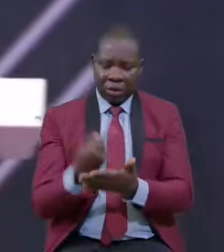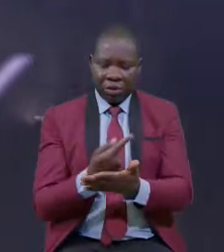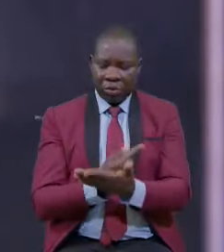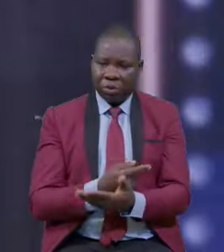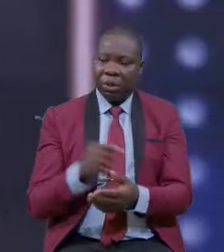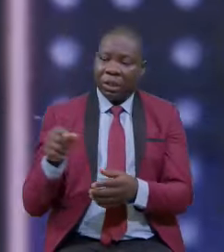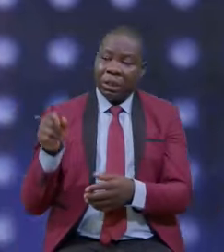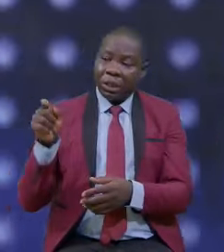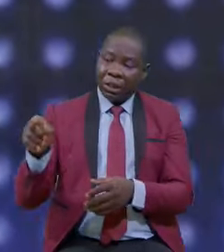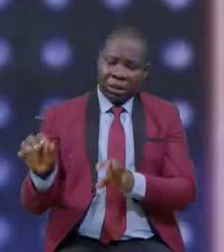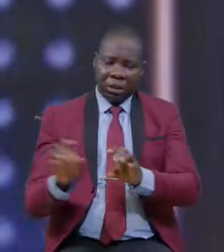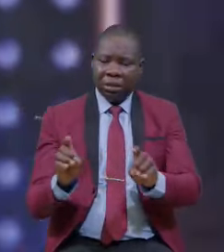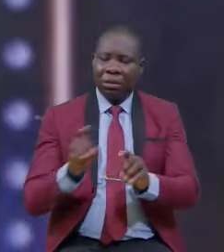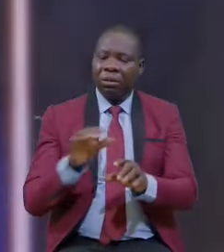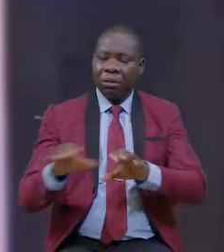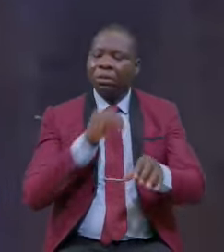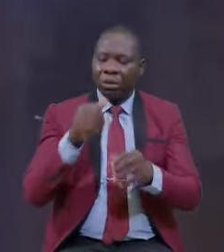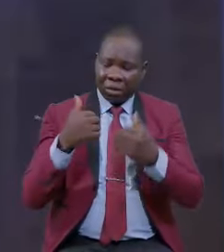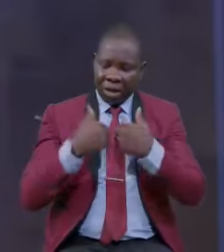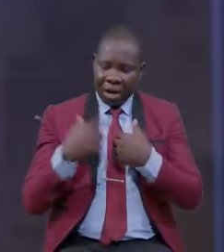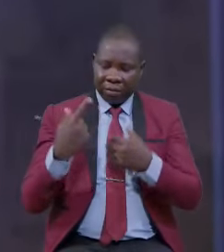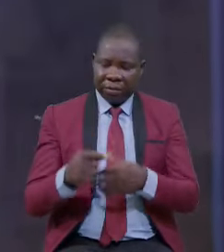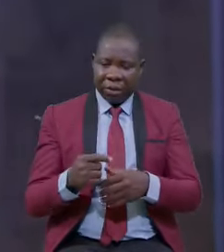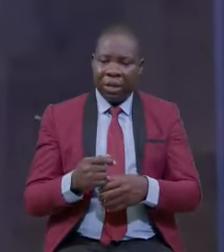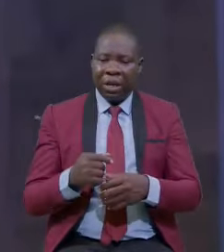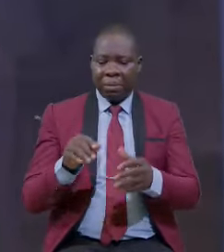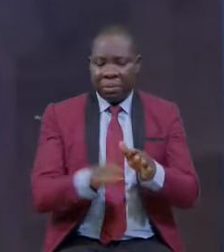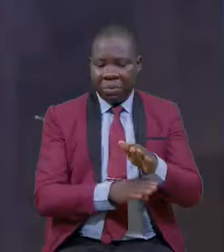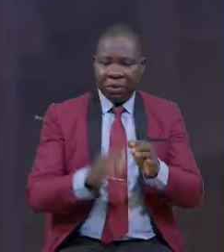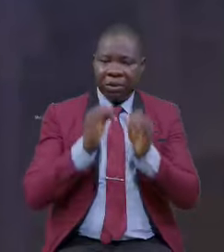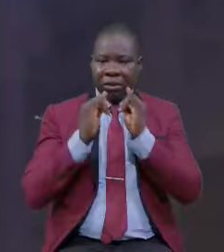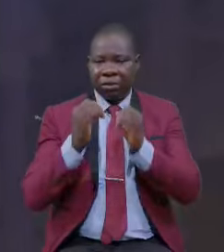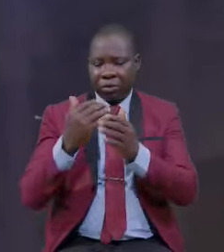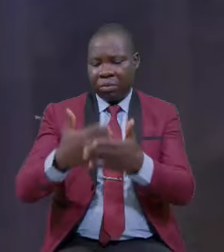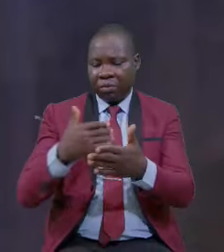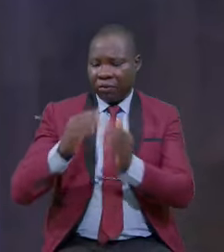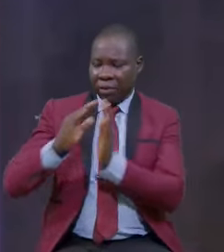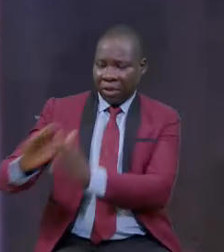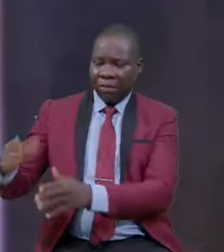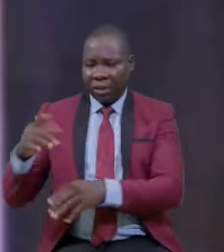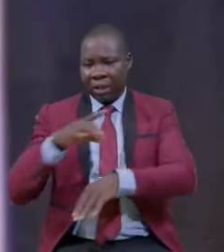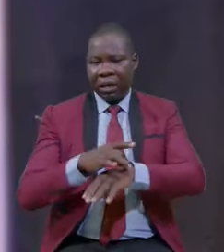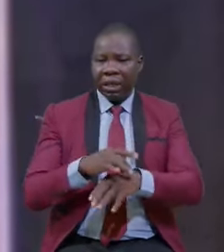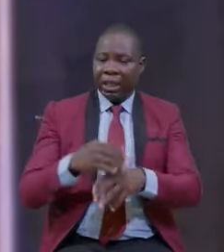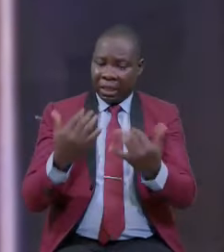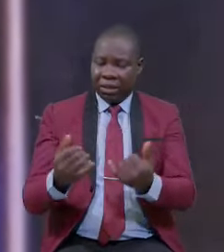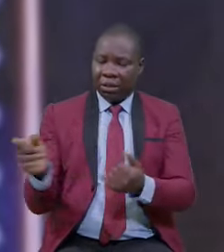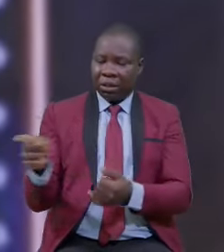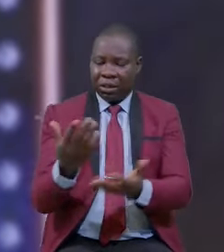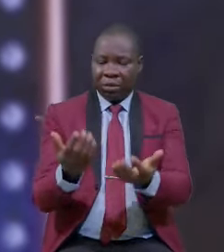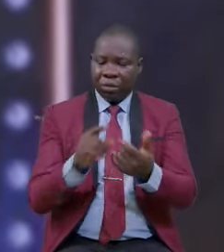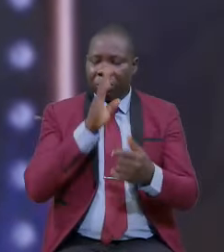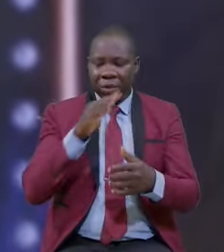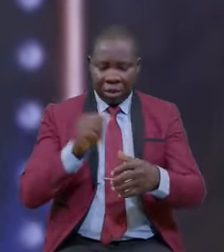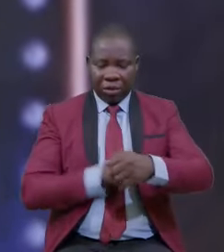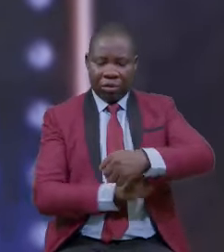a financier. Now he's going to be a good-natured person. Send him to my father's house. In verse